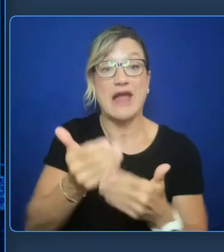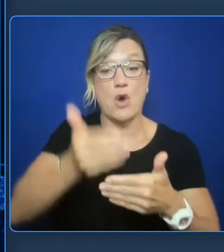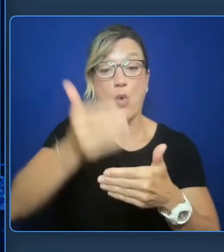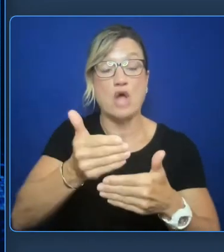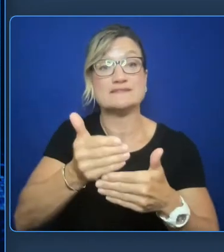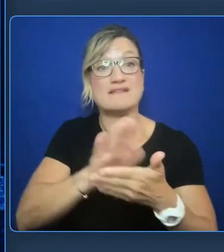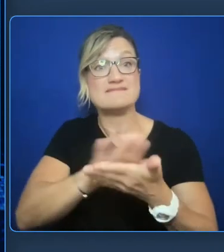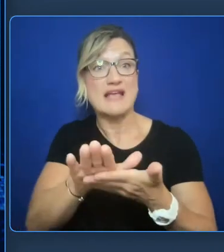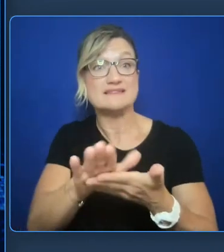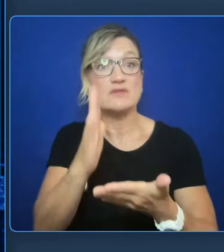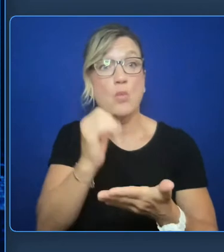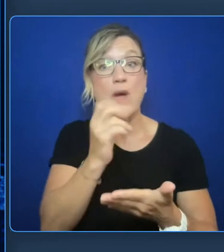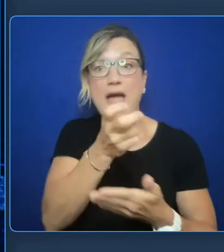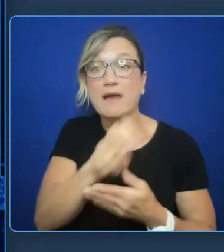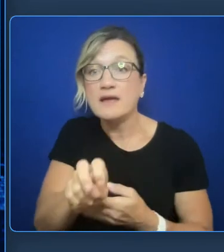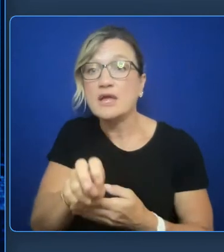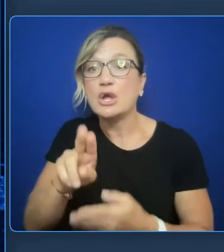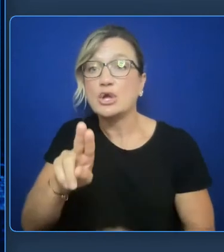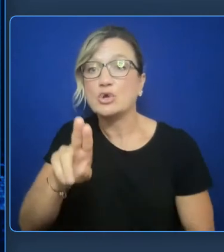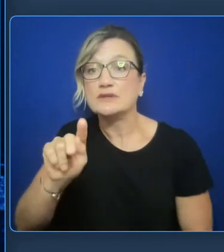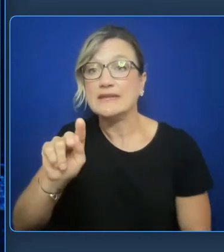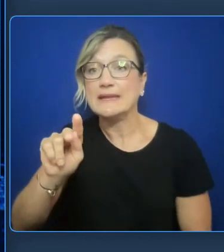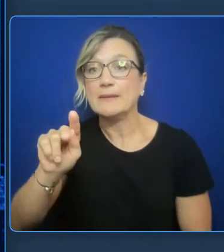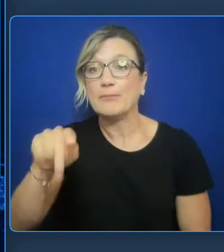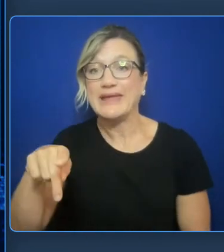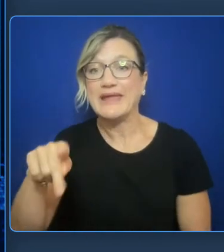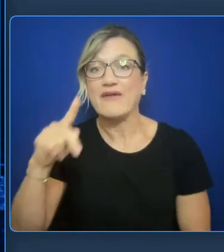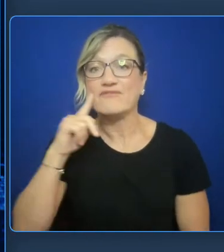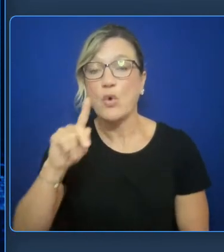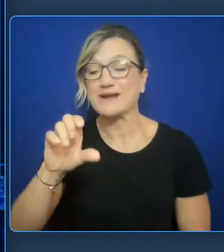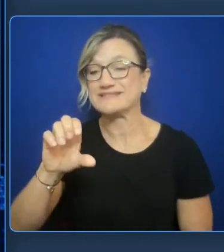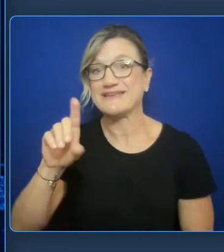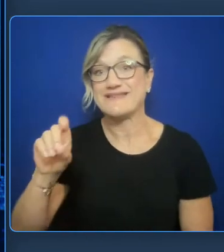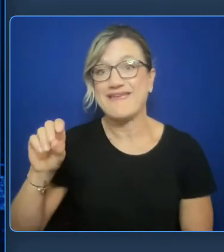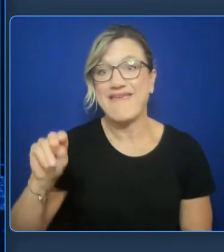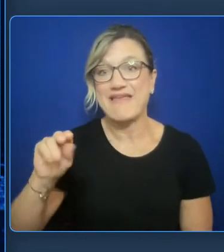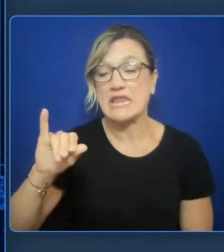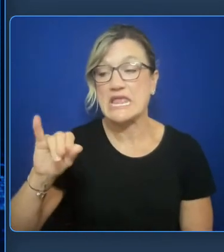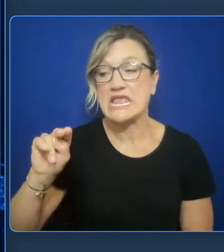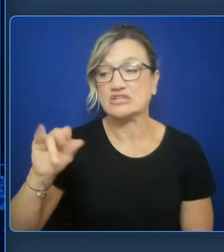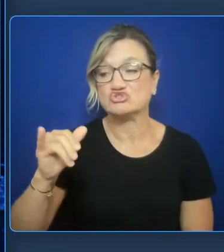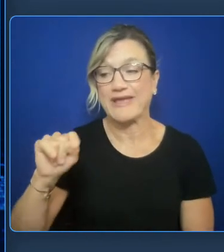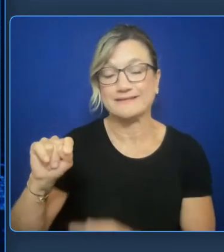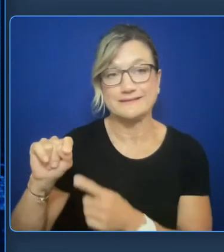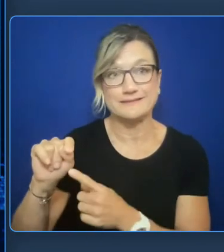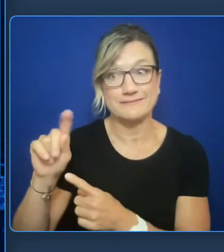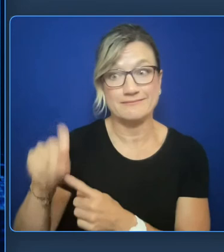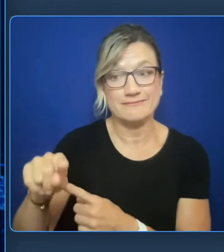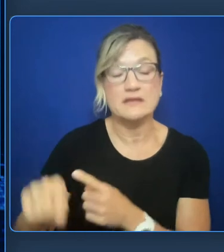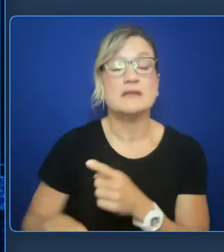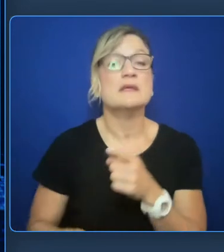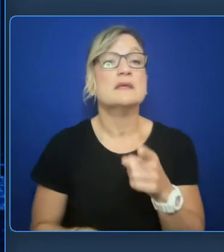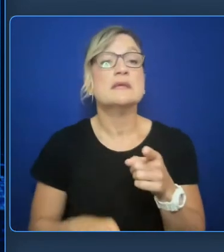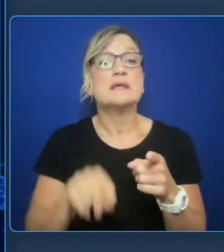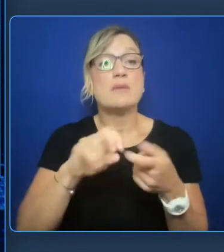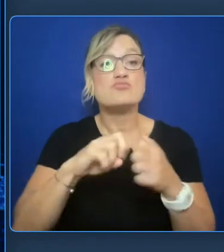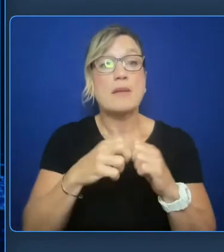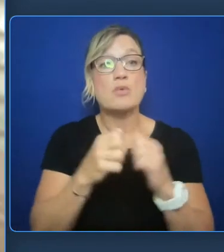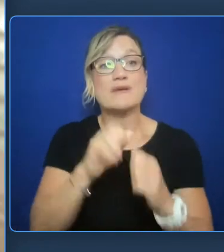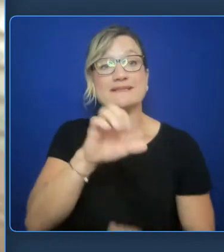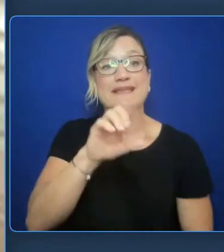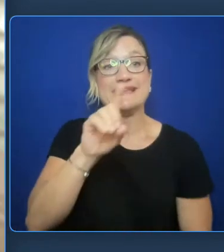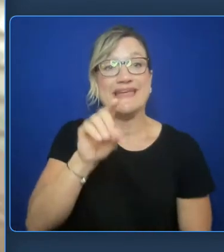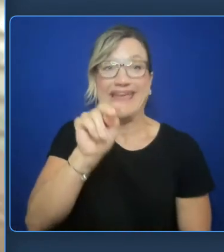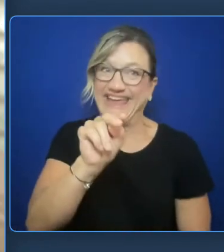why bother moving to UDP for CDN ingest? Alex? Yeah, so the problem with the CDN